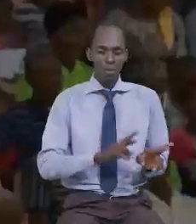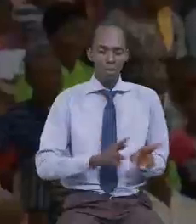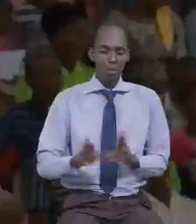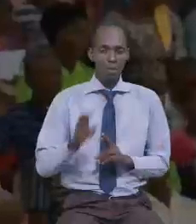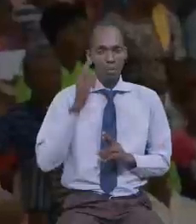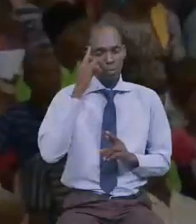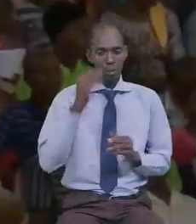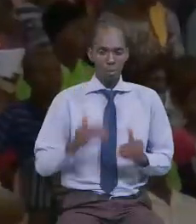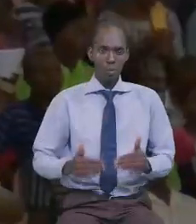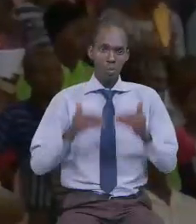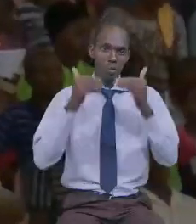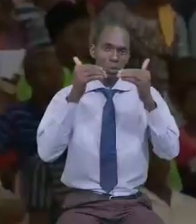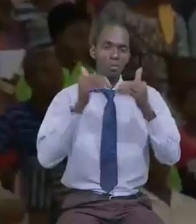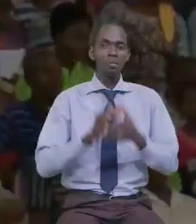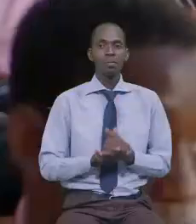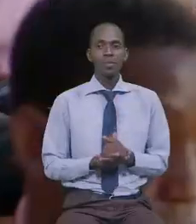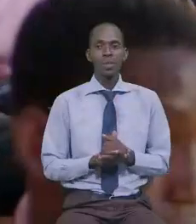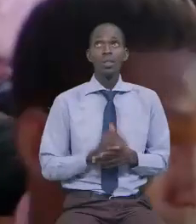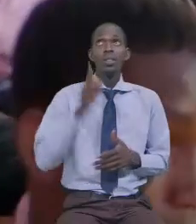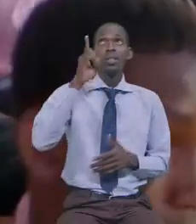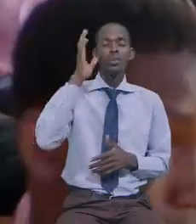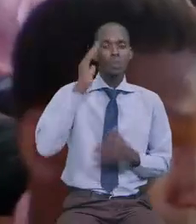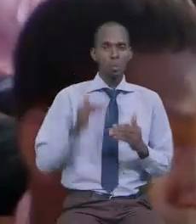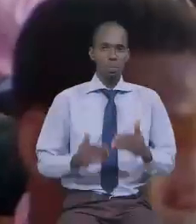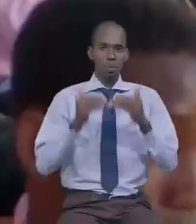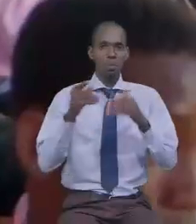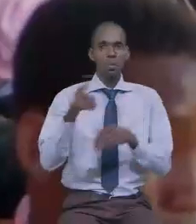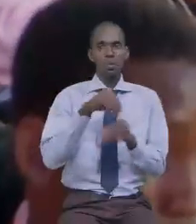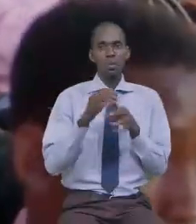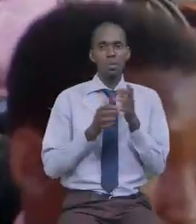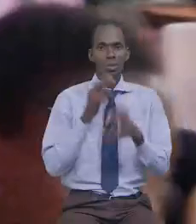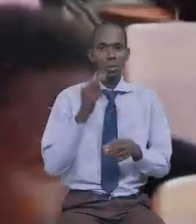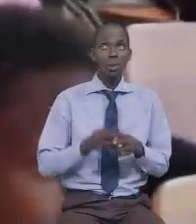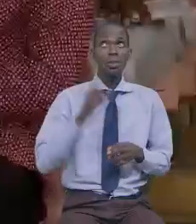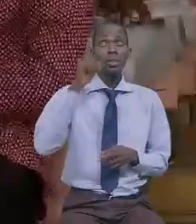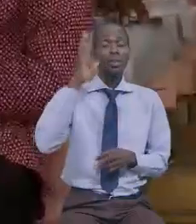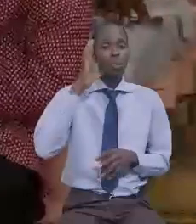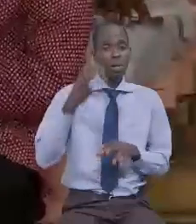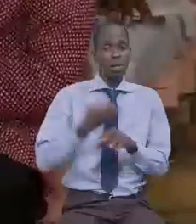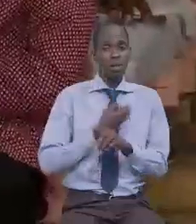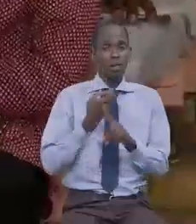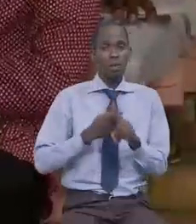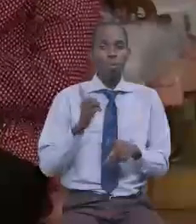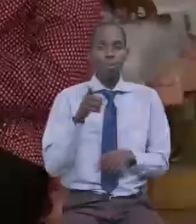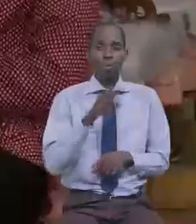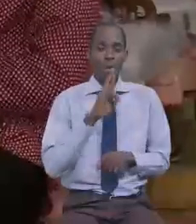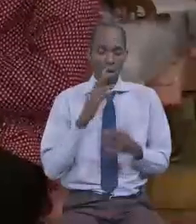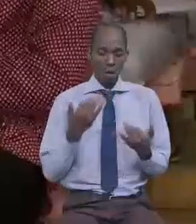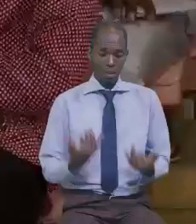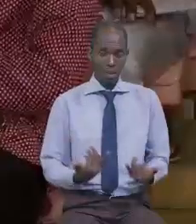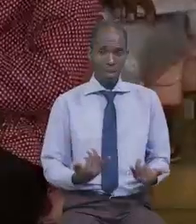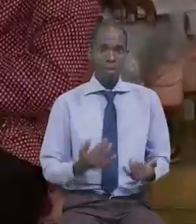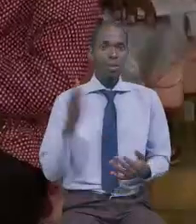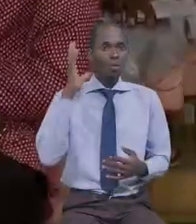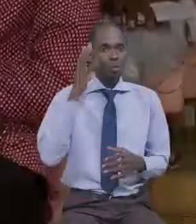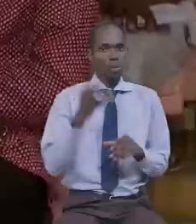promotion. He will promote you. He will take you from where you are now to where you